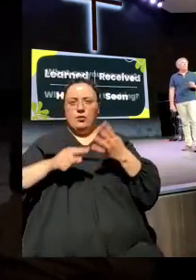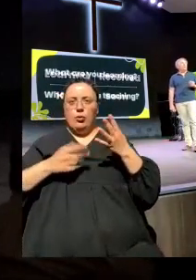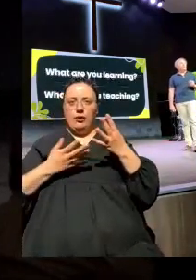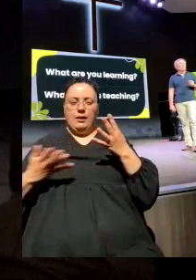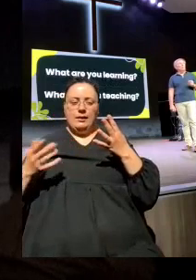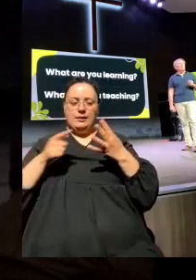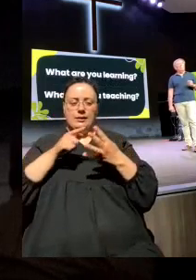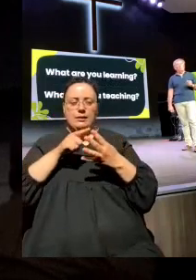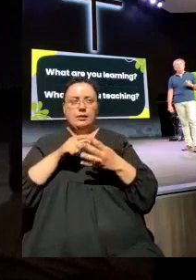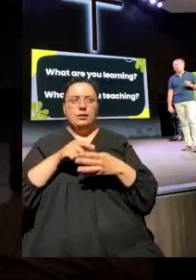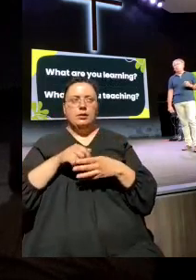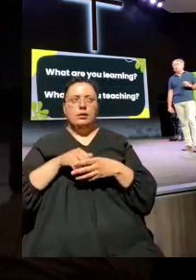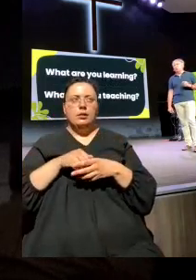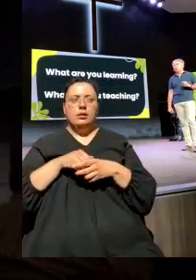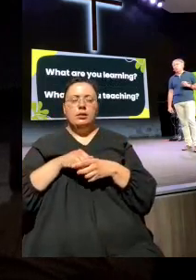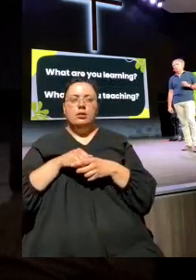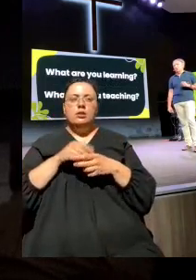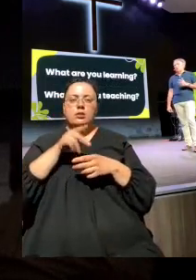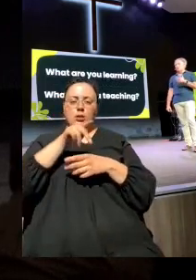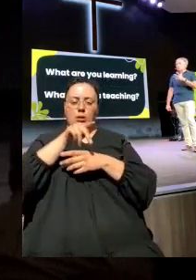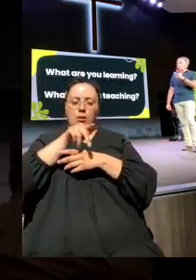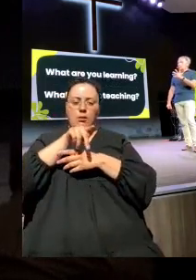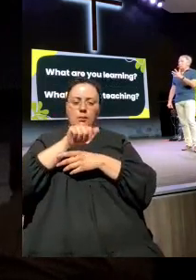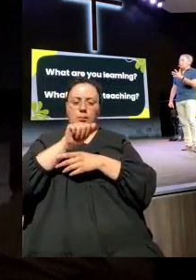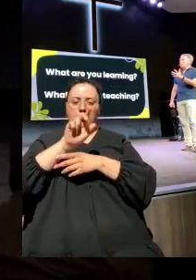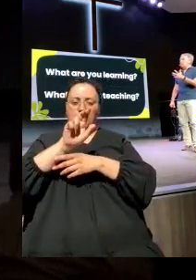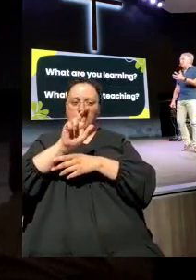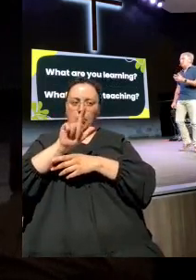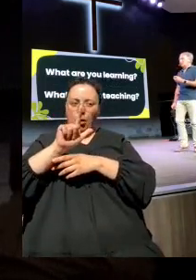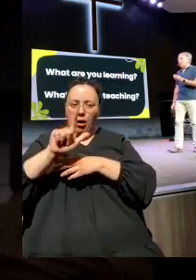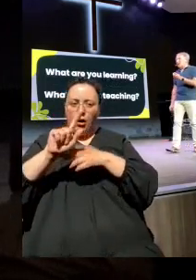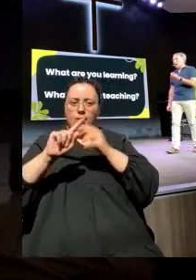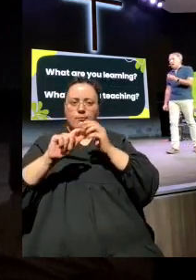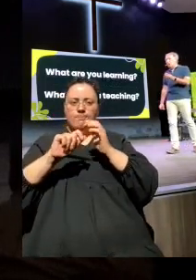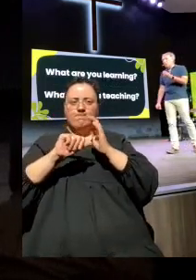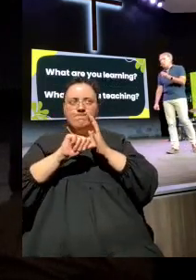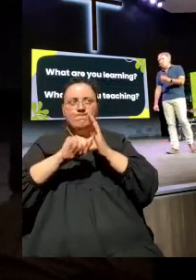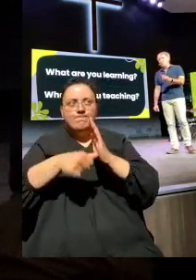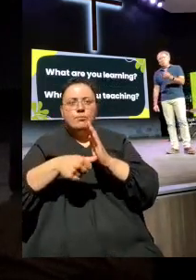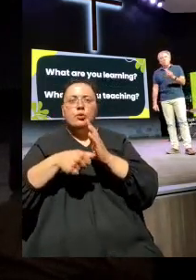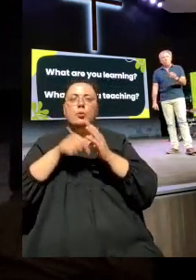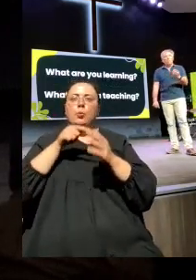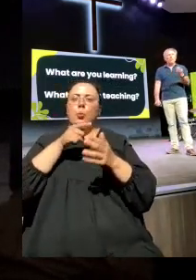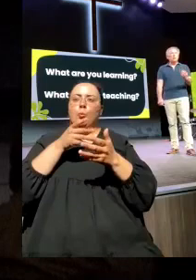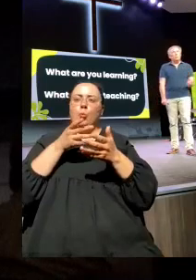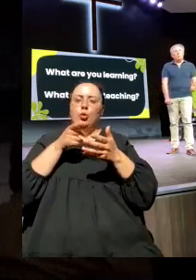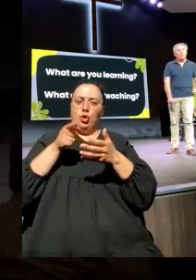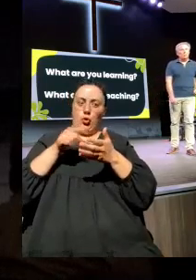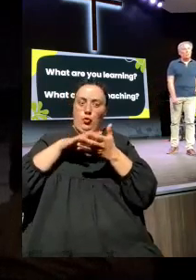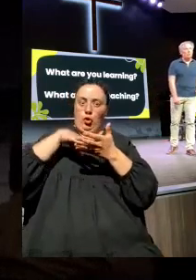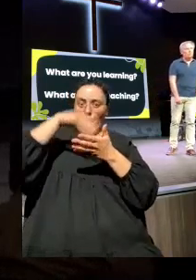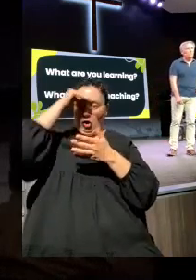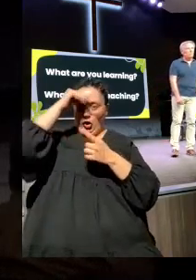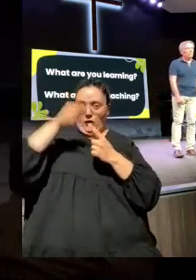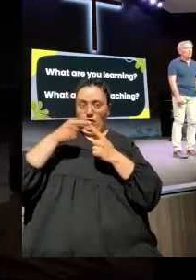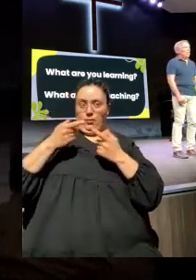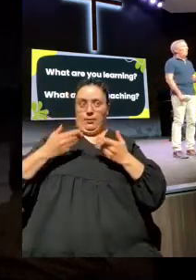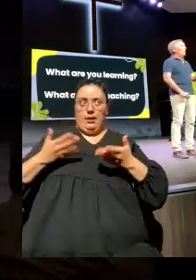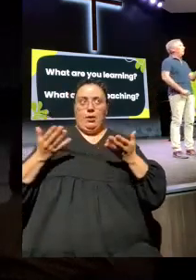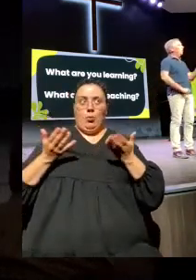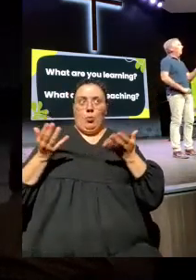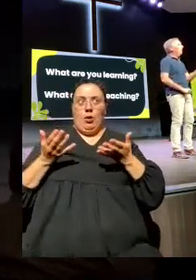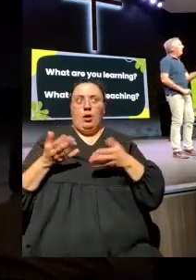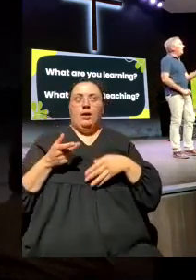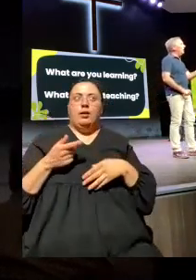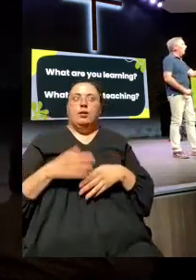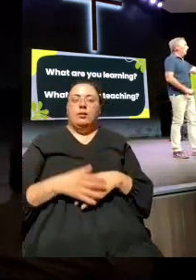have learned from me. So the question becomes, how are you growing spiritually?